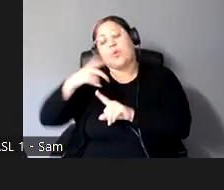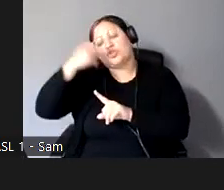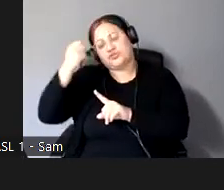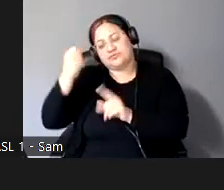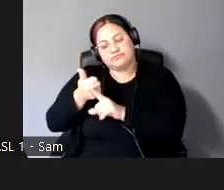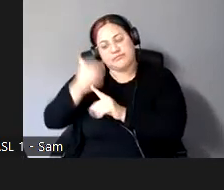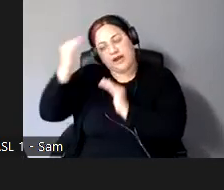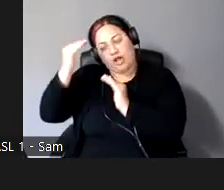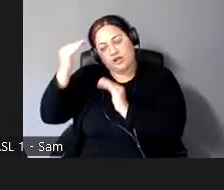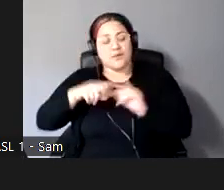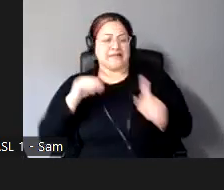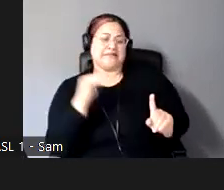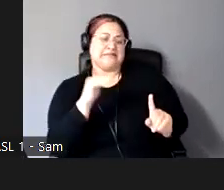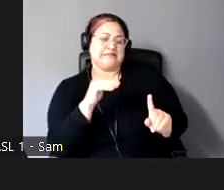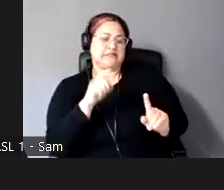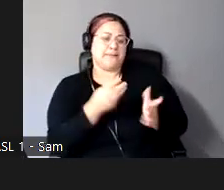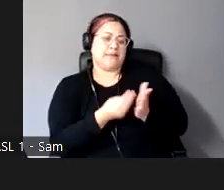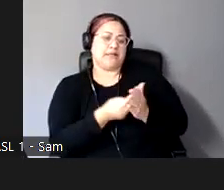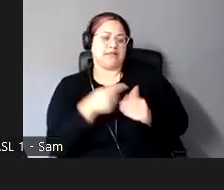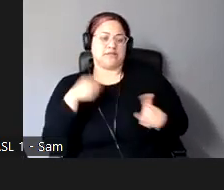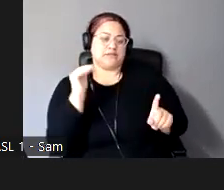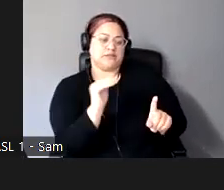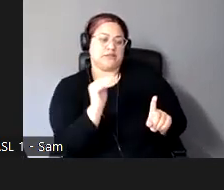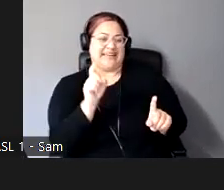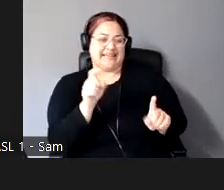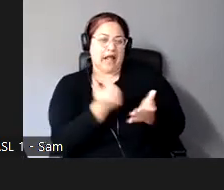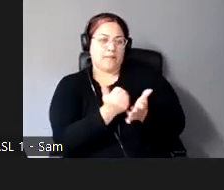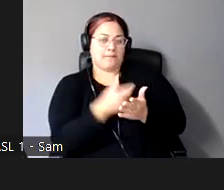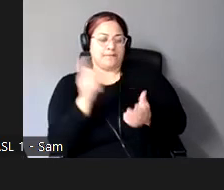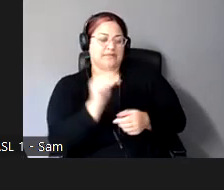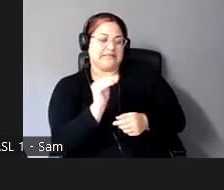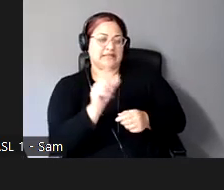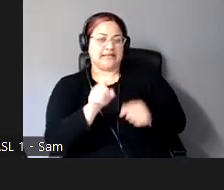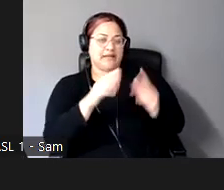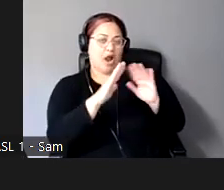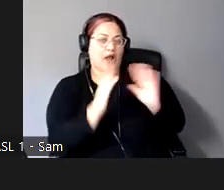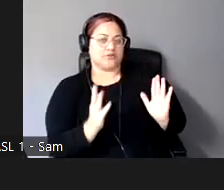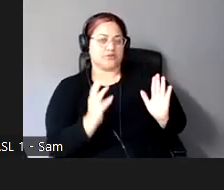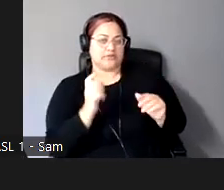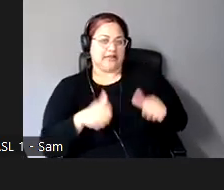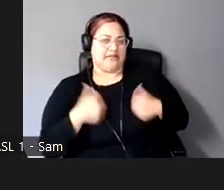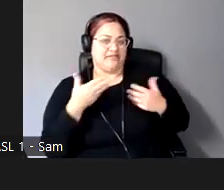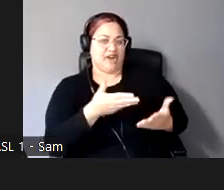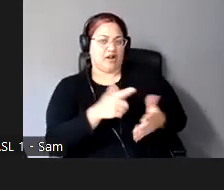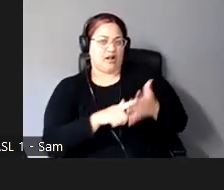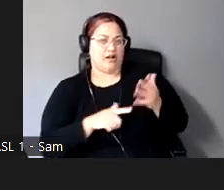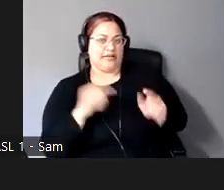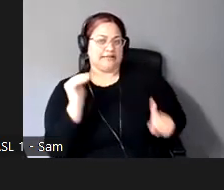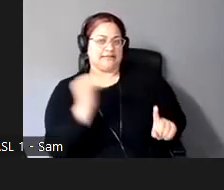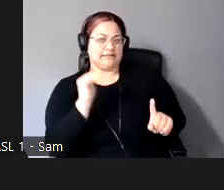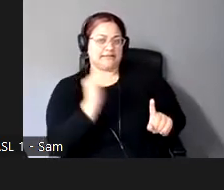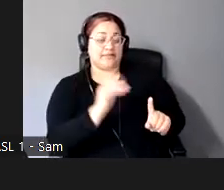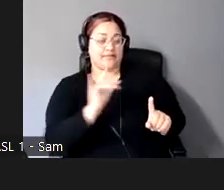that emotional abuse to the older person. Maybe there's past family conflict that's causing